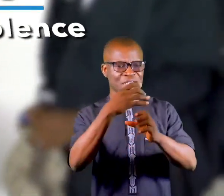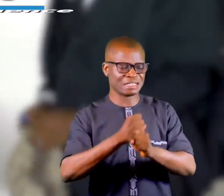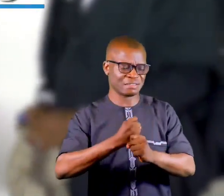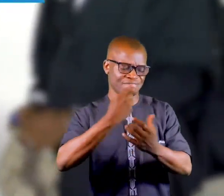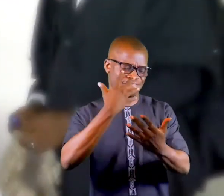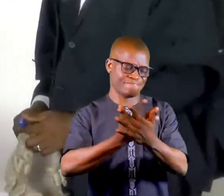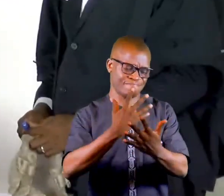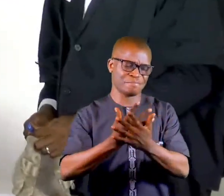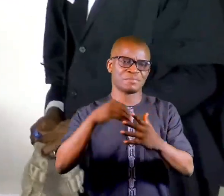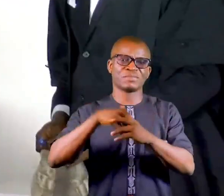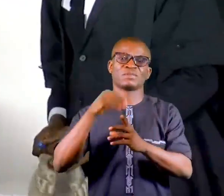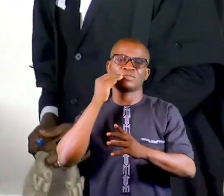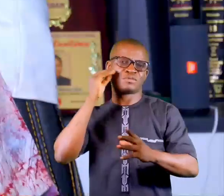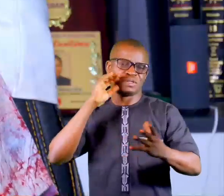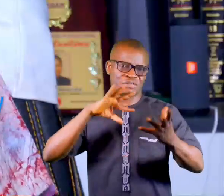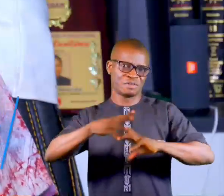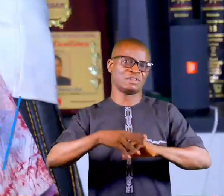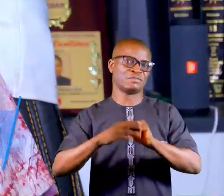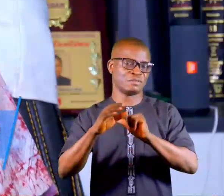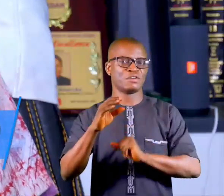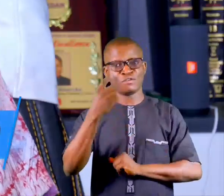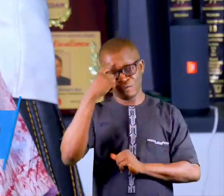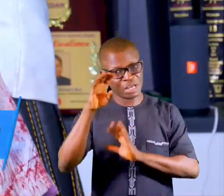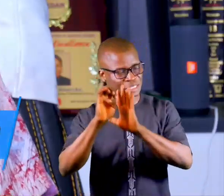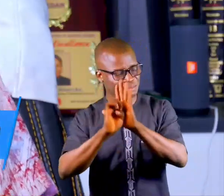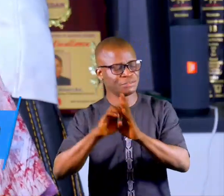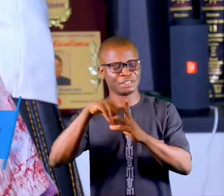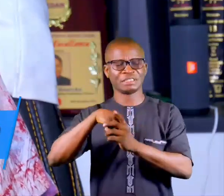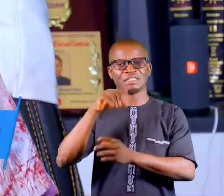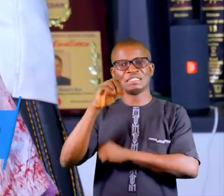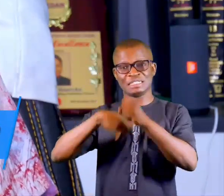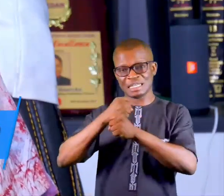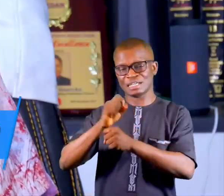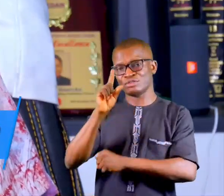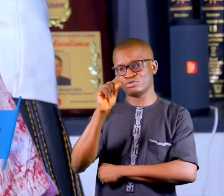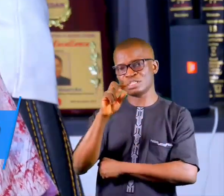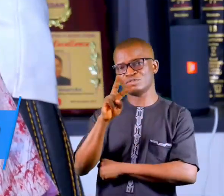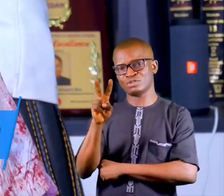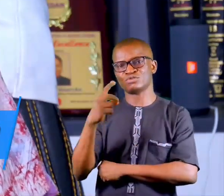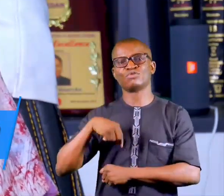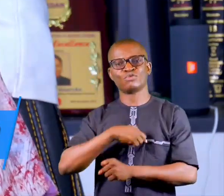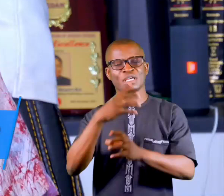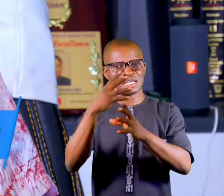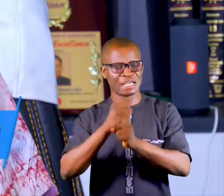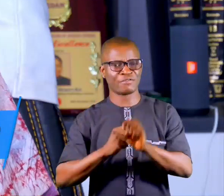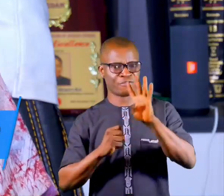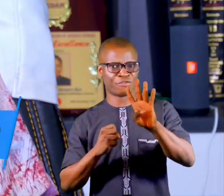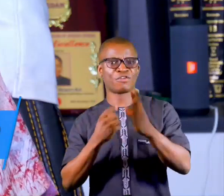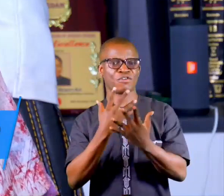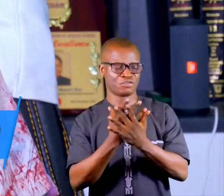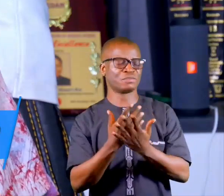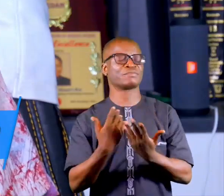cases of domestic violence. In 2022, we were able to secure 4 convictions.